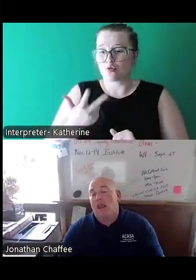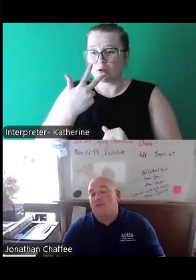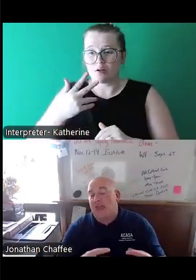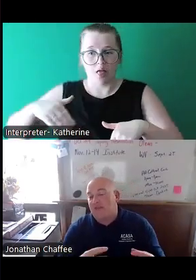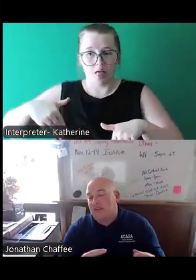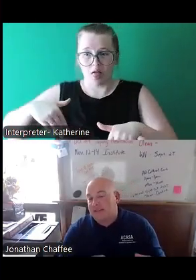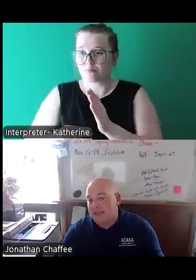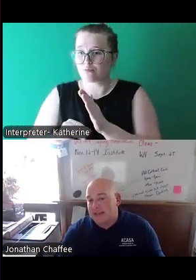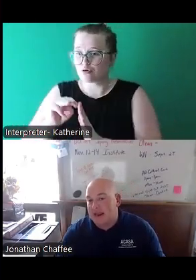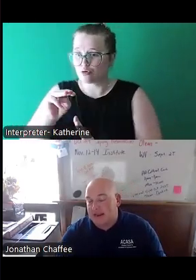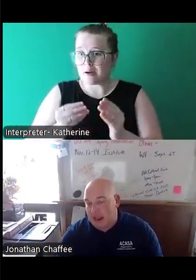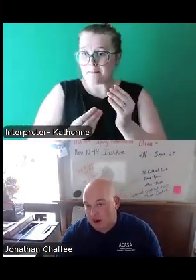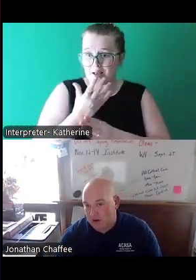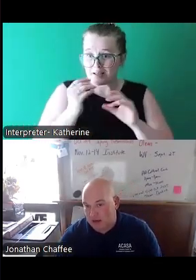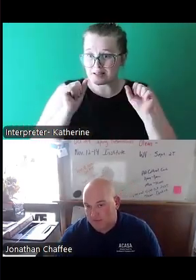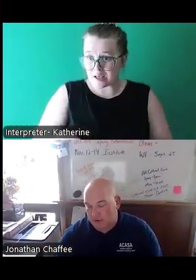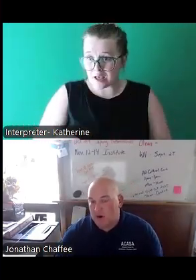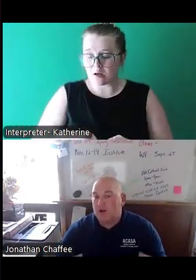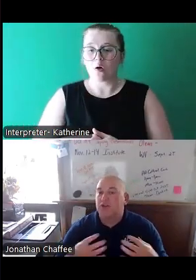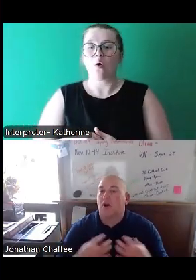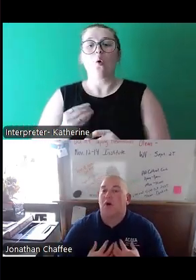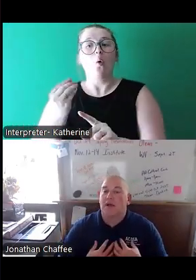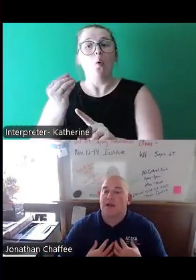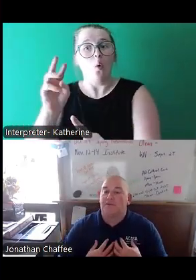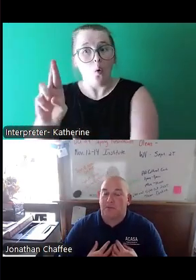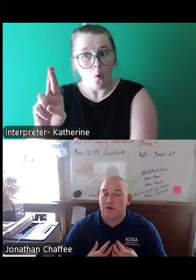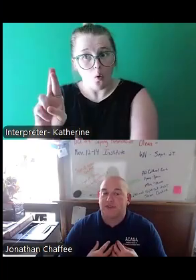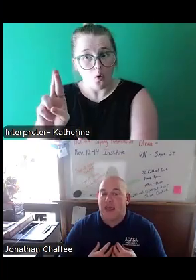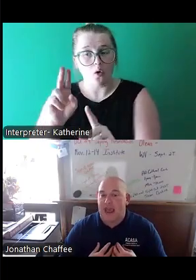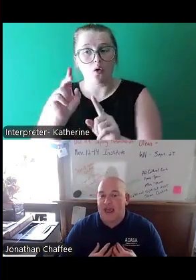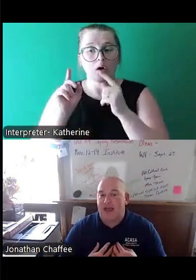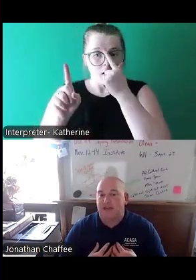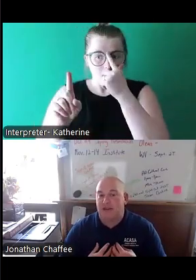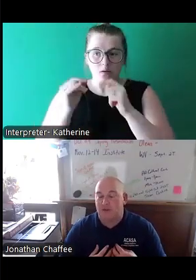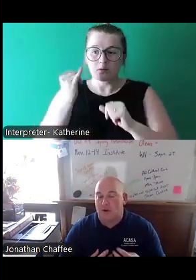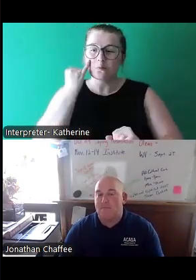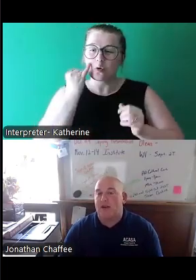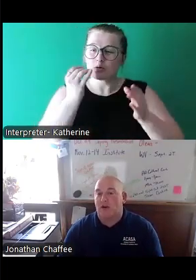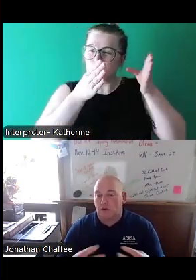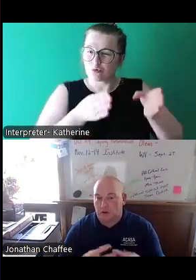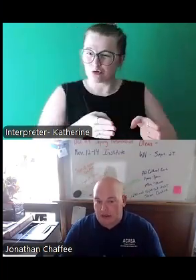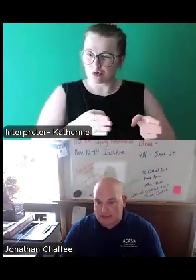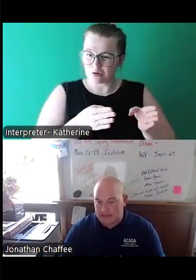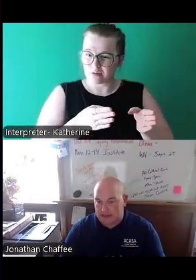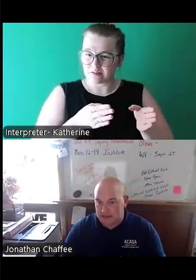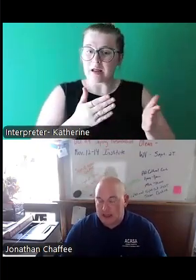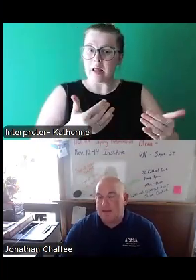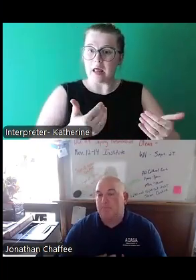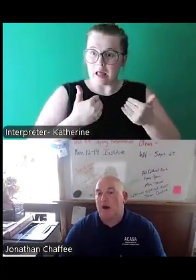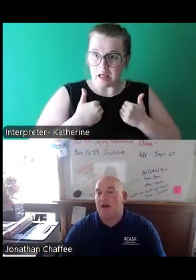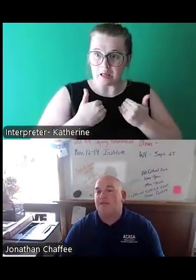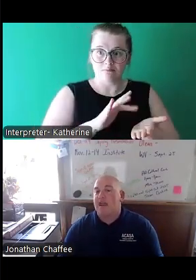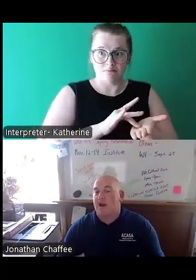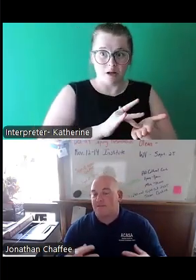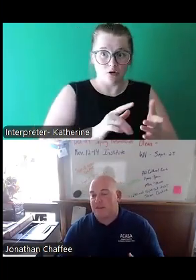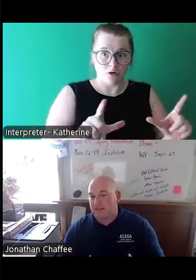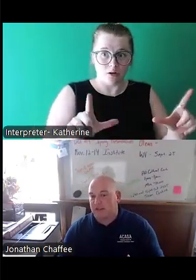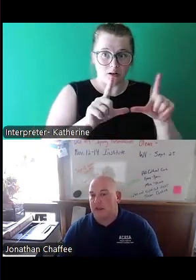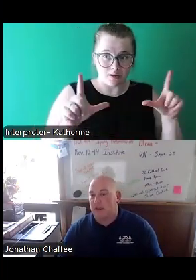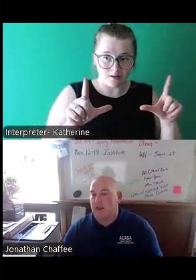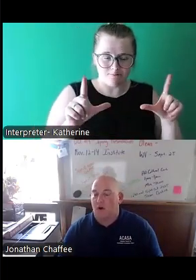or if they have a designated caregiver. So if a person has their medical license, but they